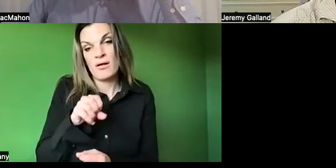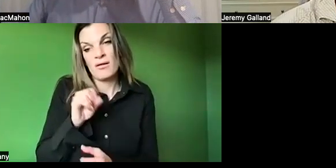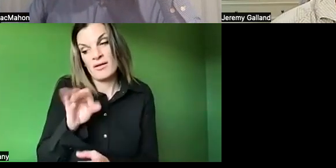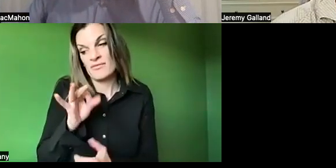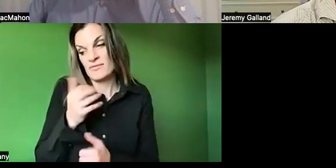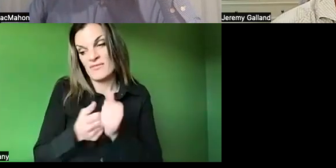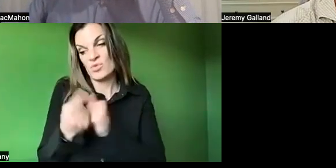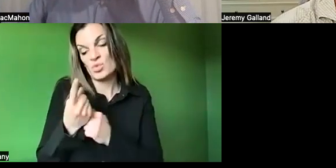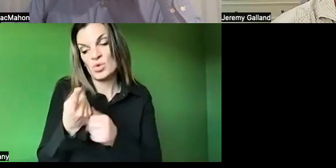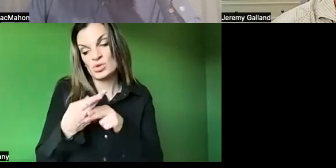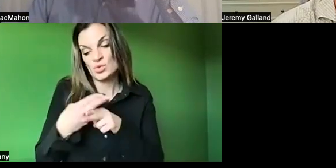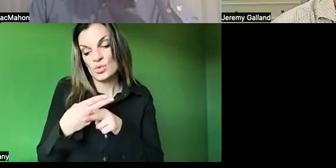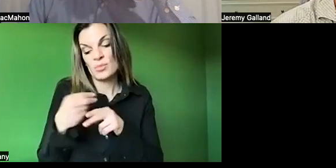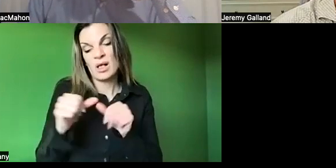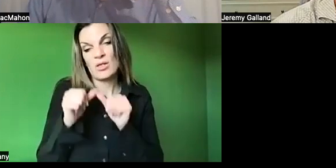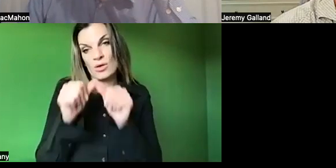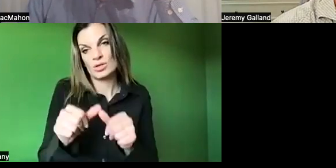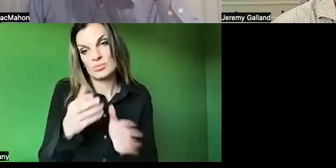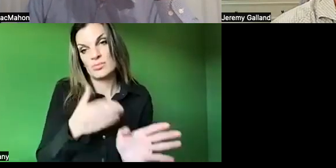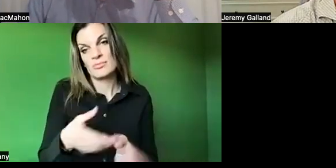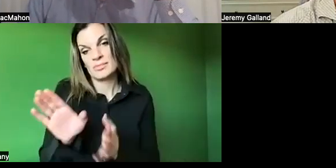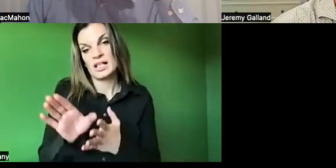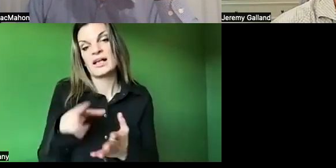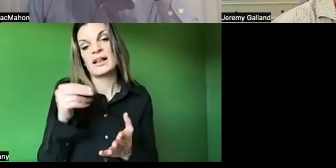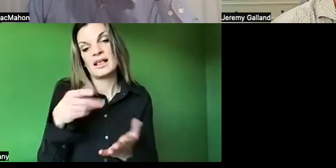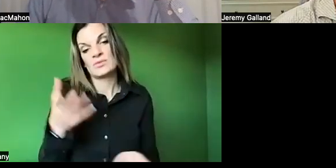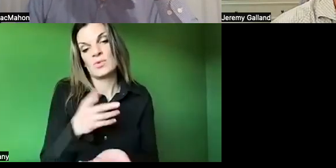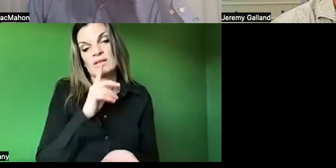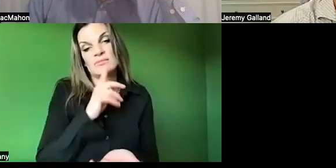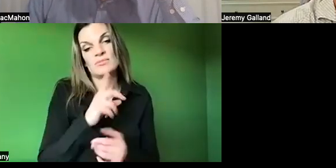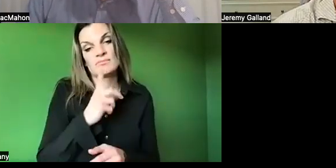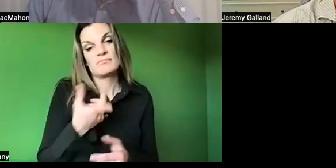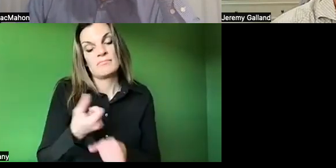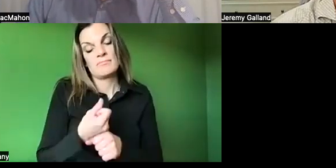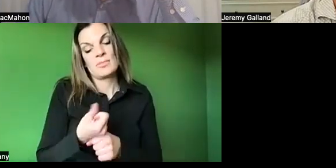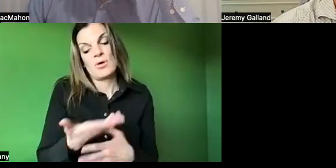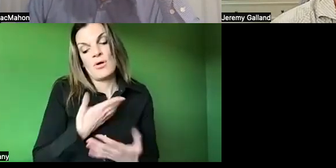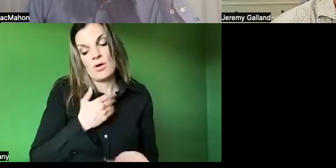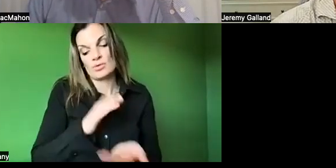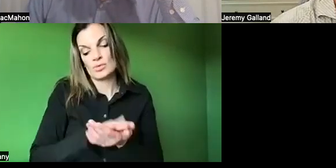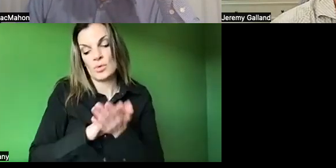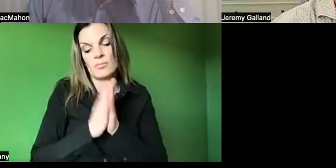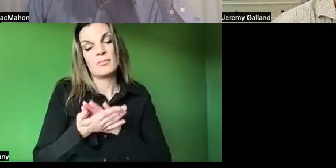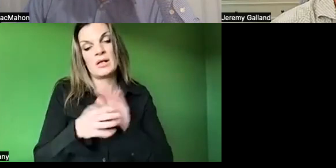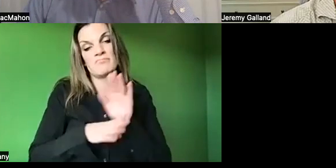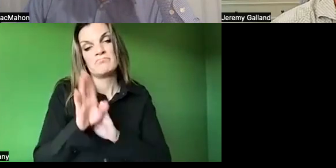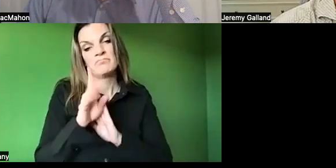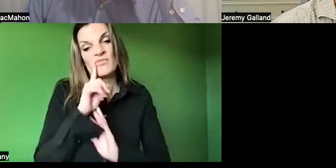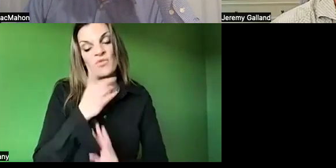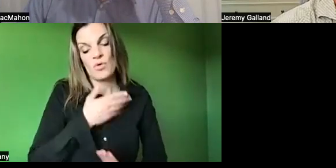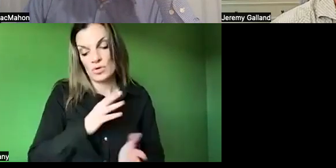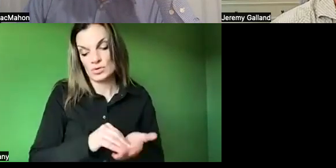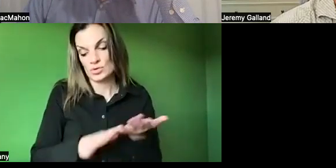everybody's short-term and long-term plans. It's what makes our schools excel for all of our